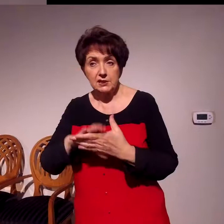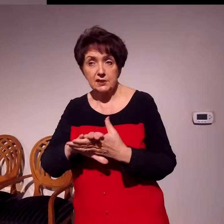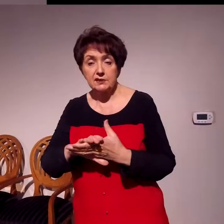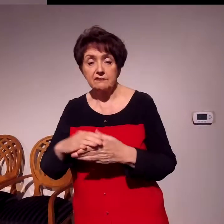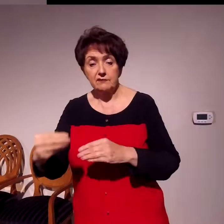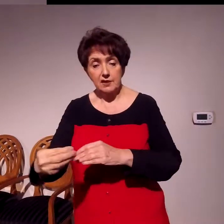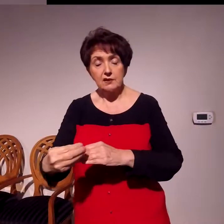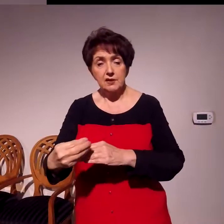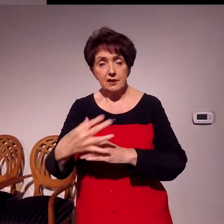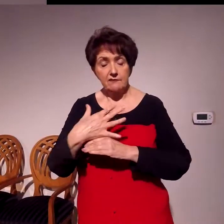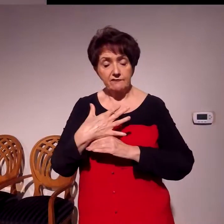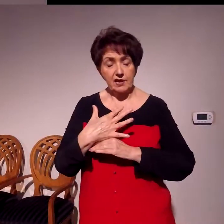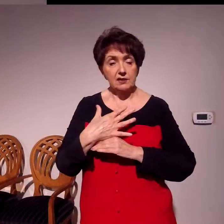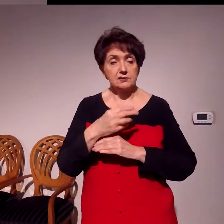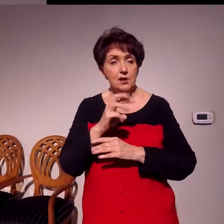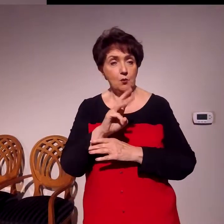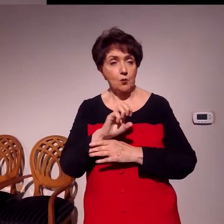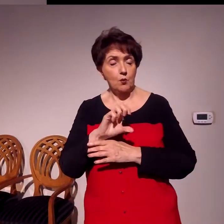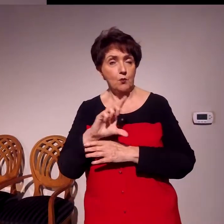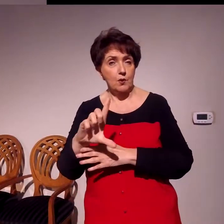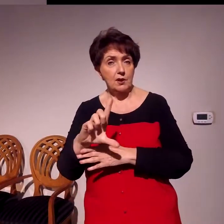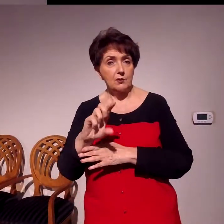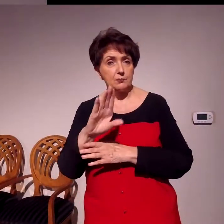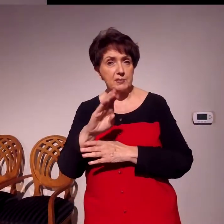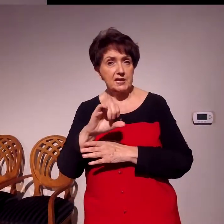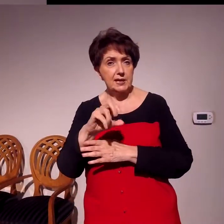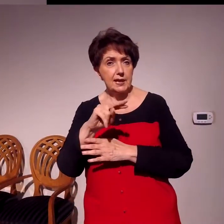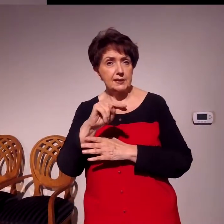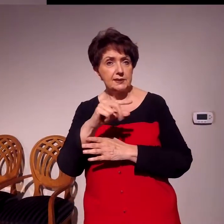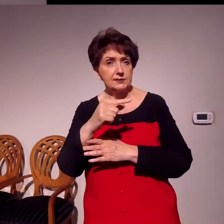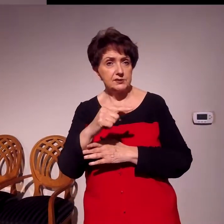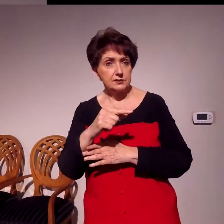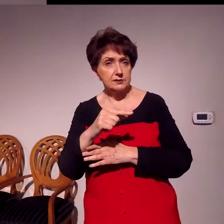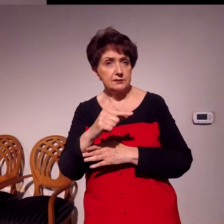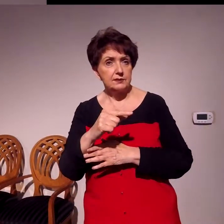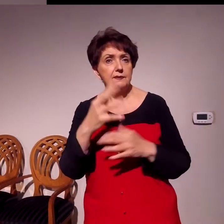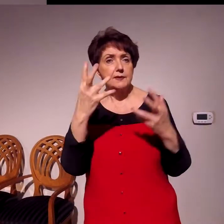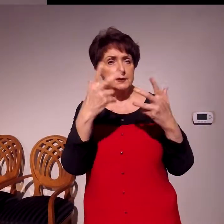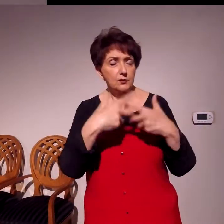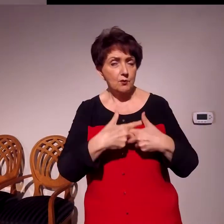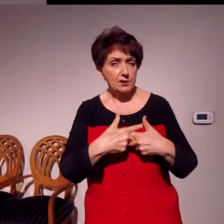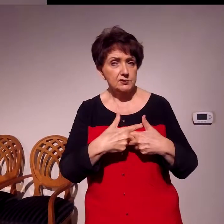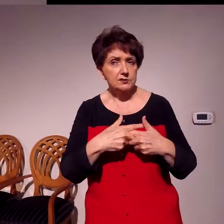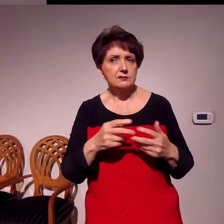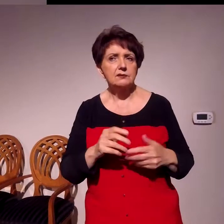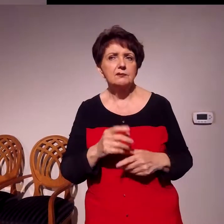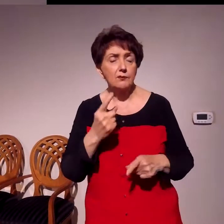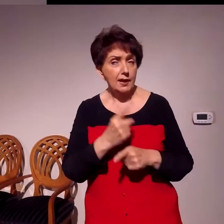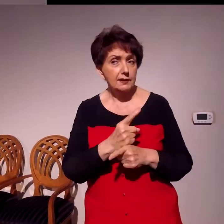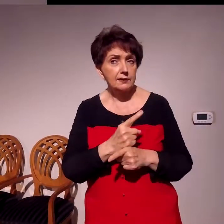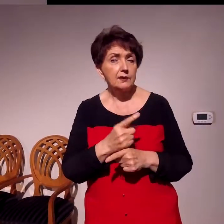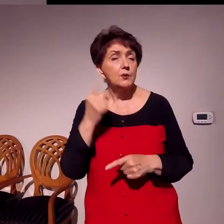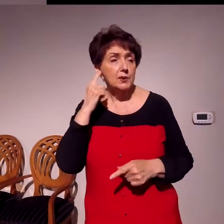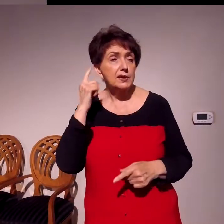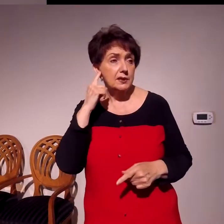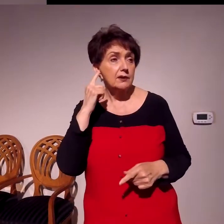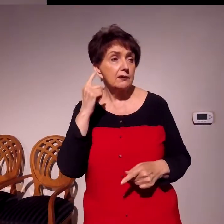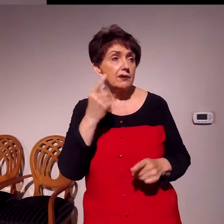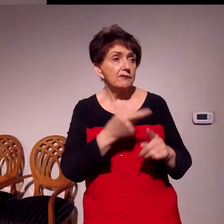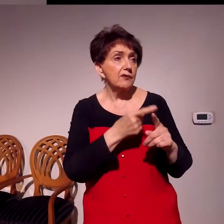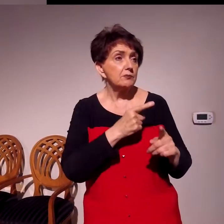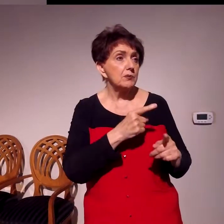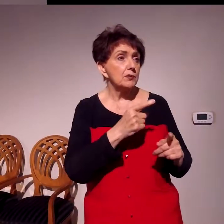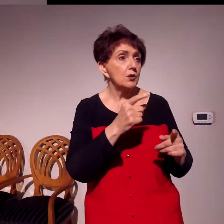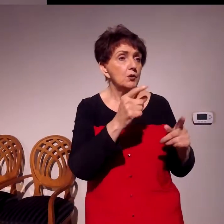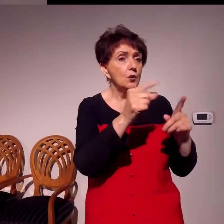state of well-being. The integration, right? And we could hear it around the room. Some of the things that